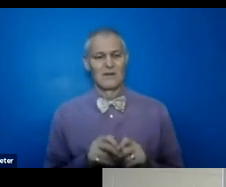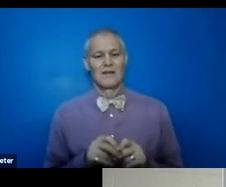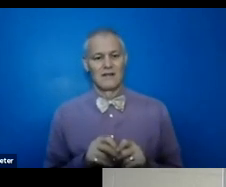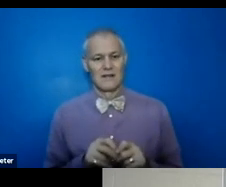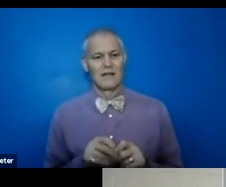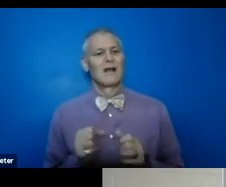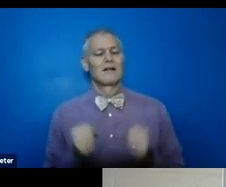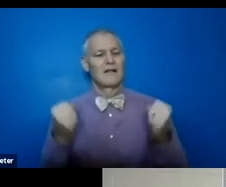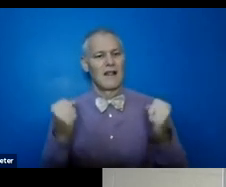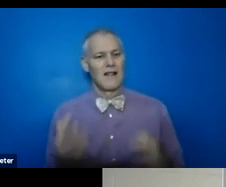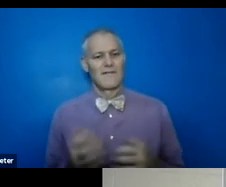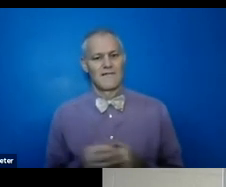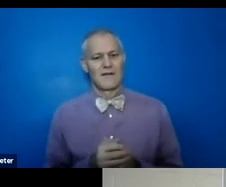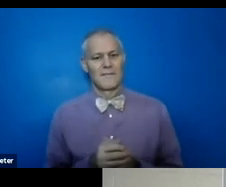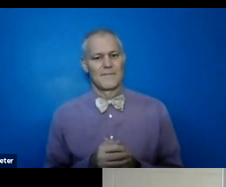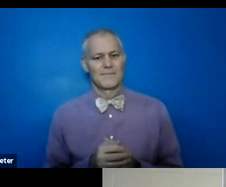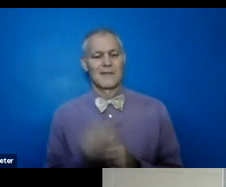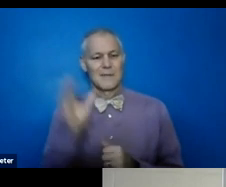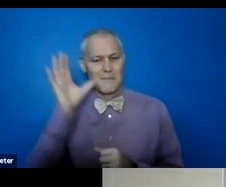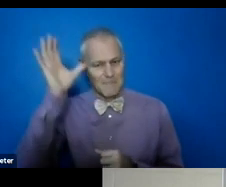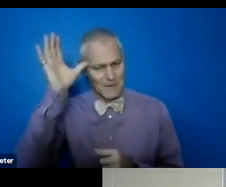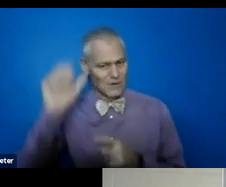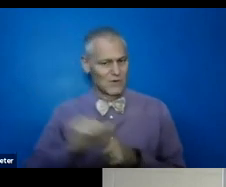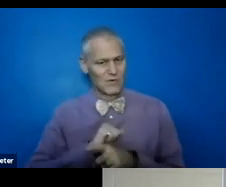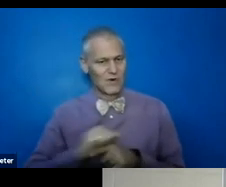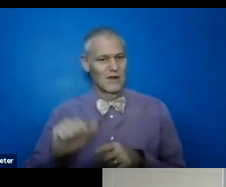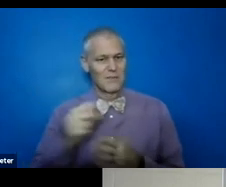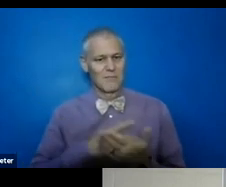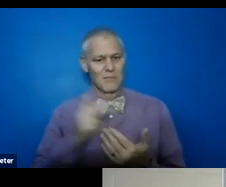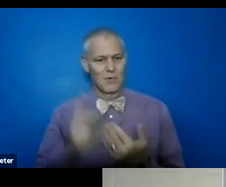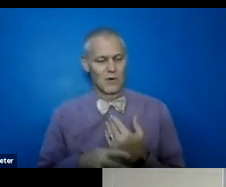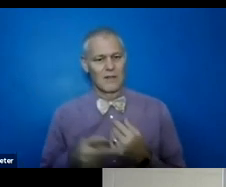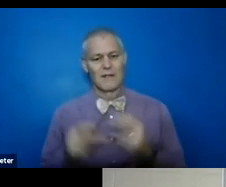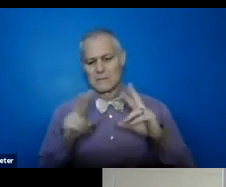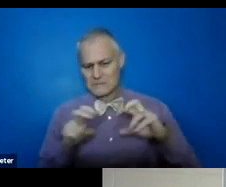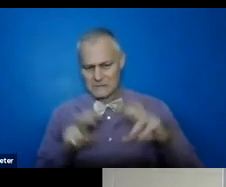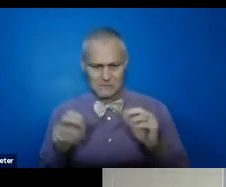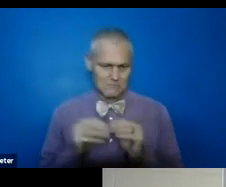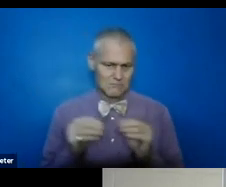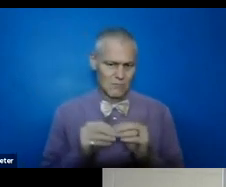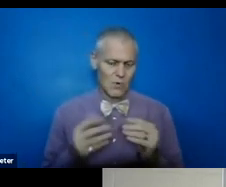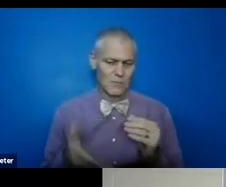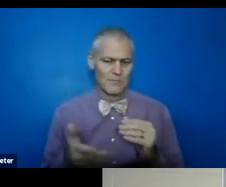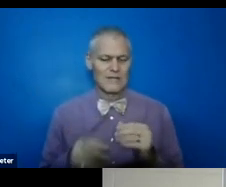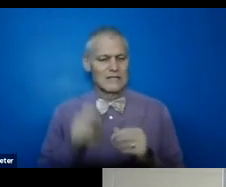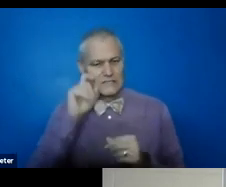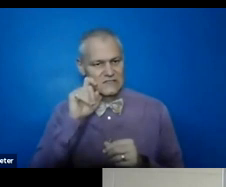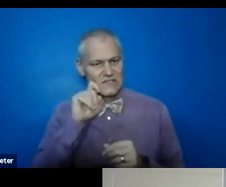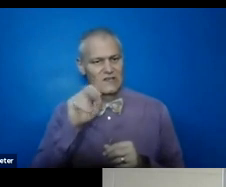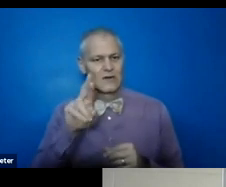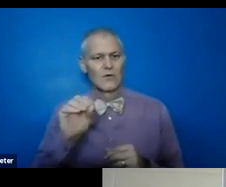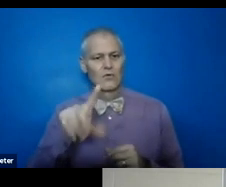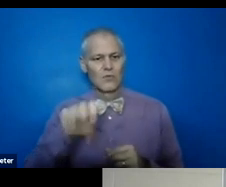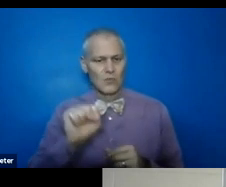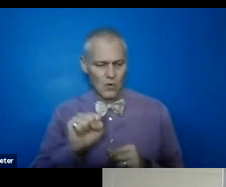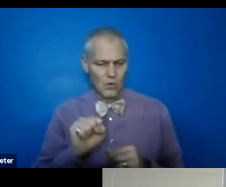lot of parent training programs that are looking more into gender roles and masculinity stuff and pushing